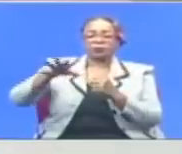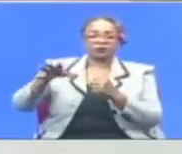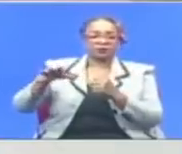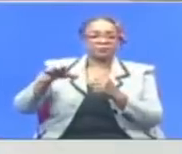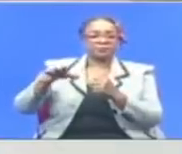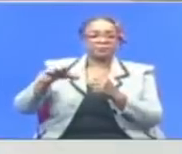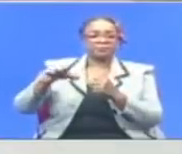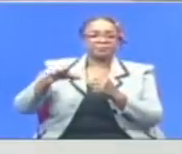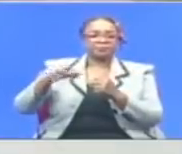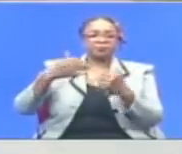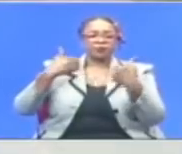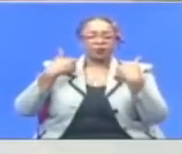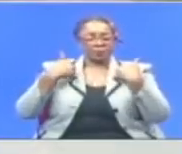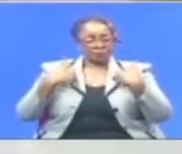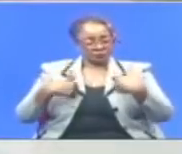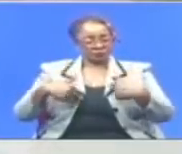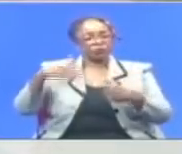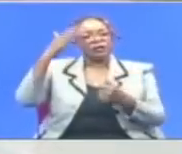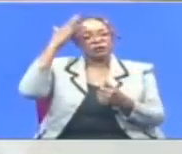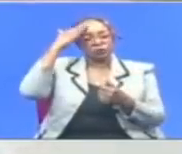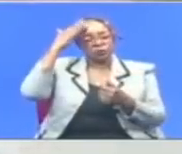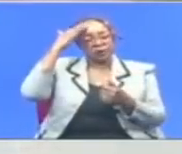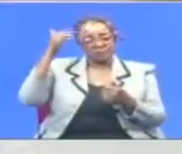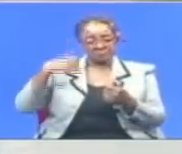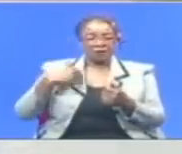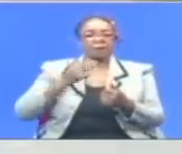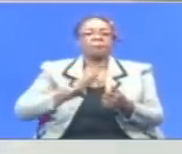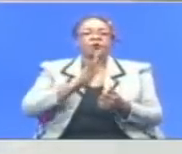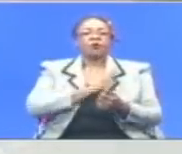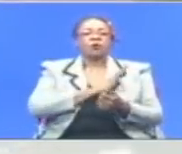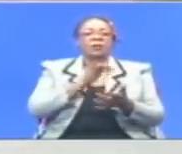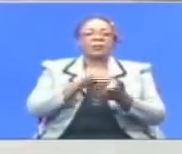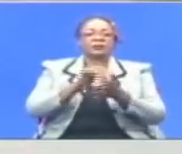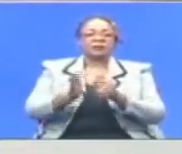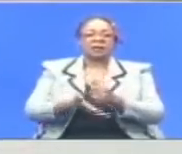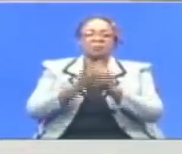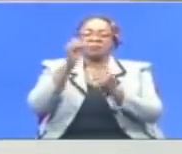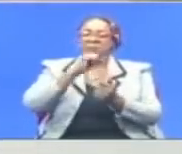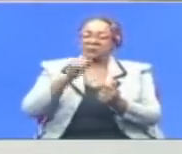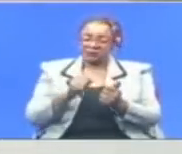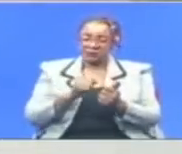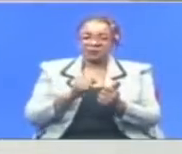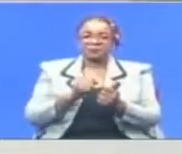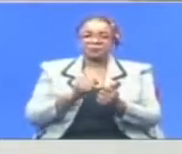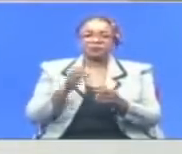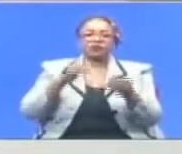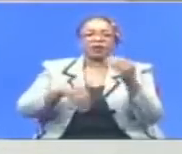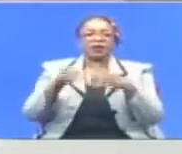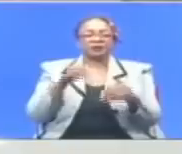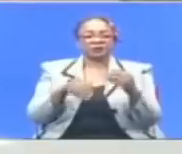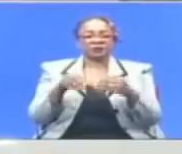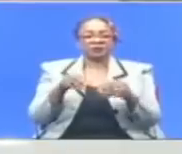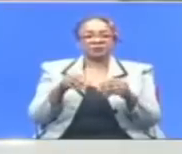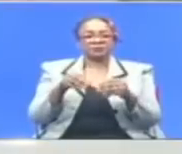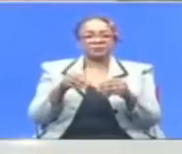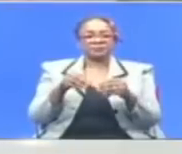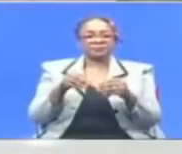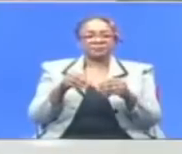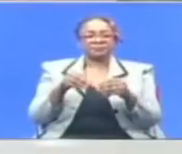Mimi mwenyewe mnajua mimi niko kwa board ile inasaidia mzee mambo ya fikira ya elections. Very good, that is.